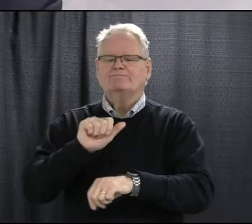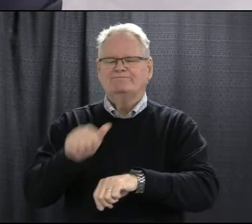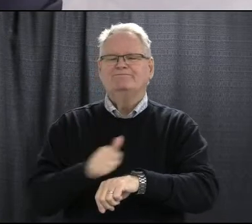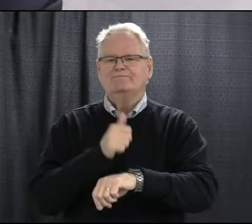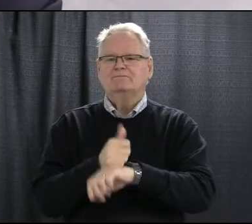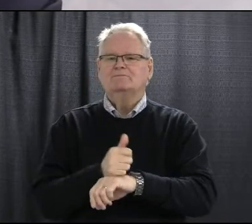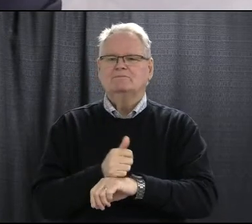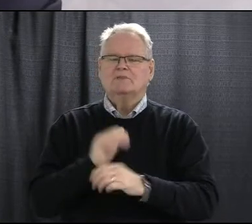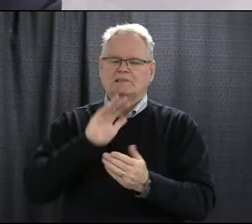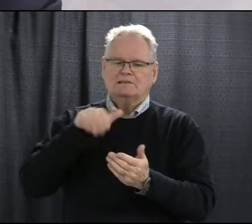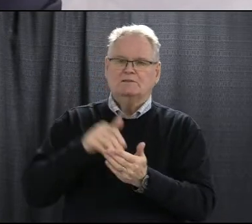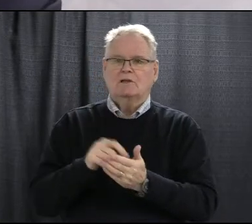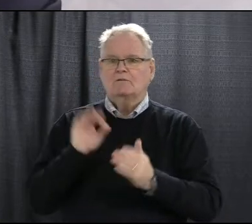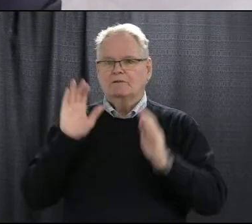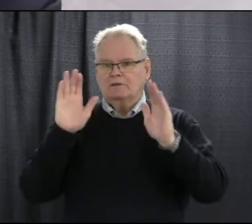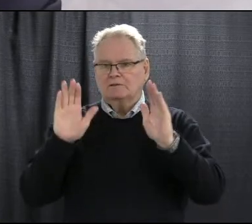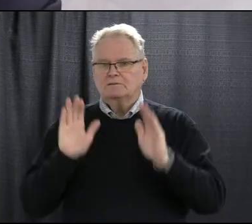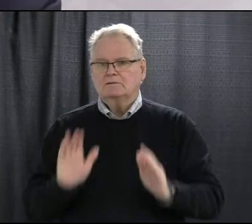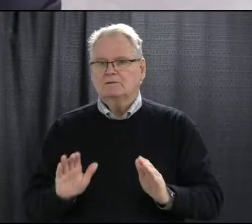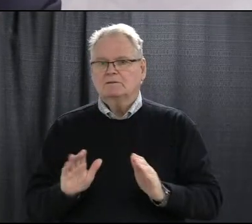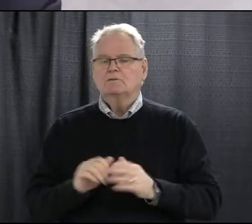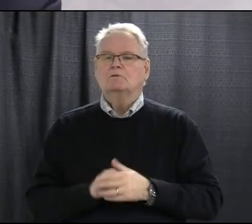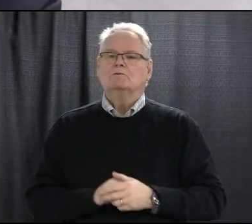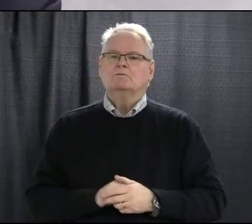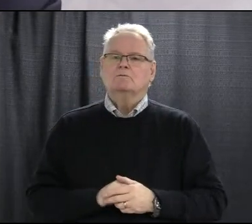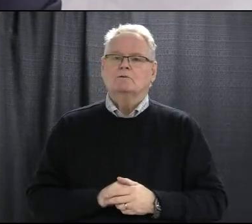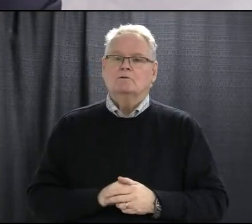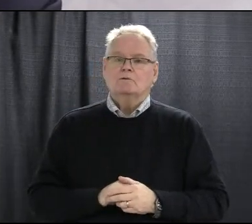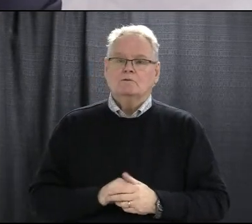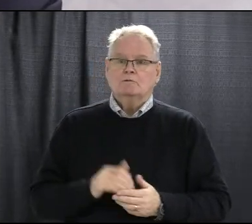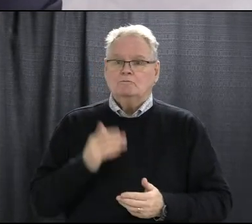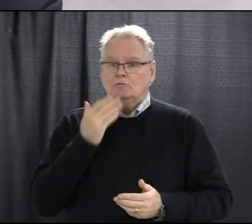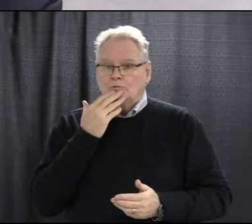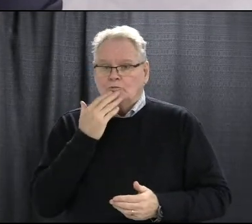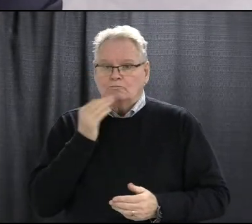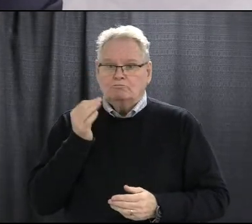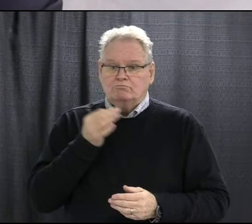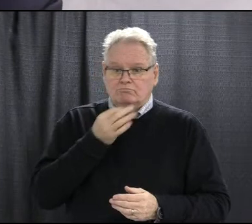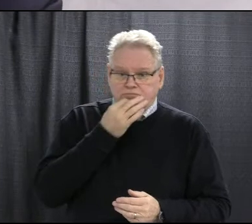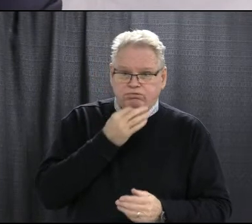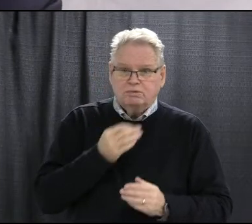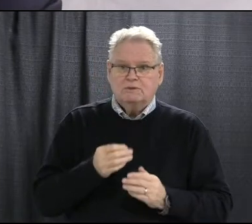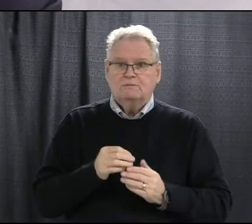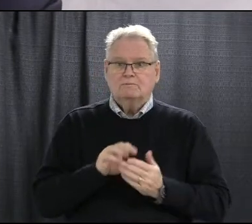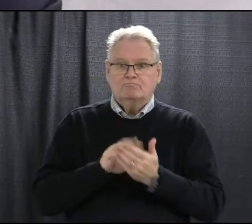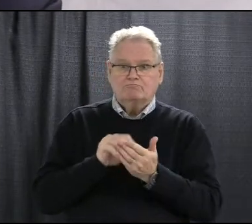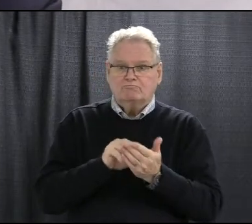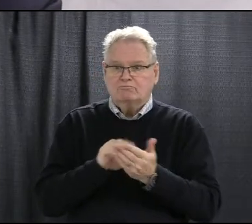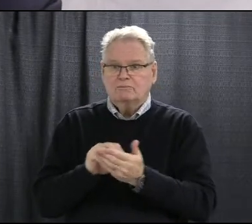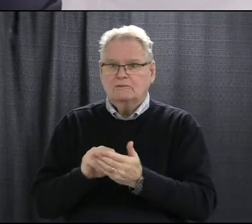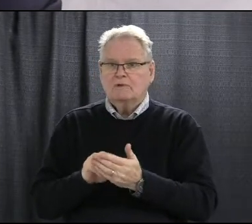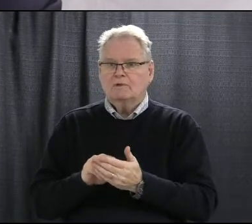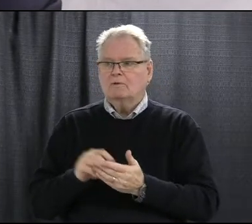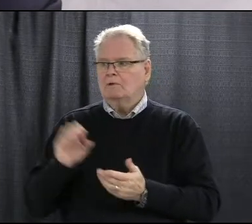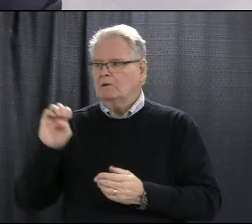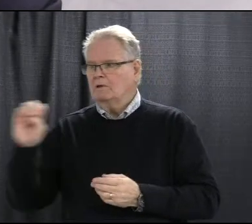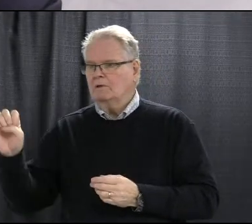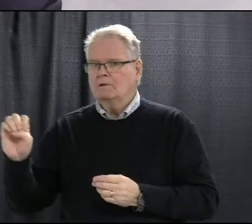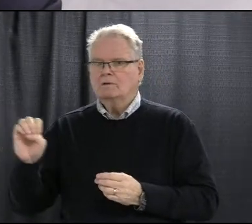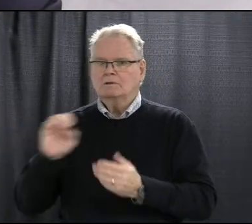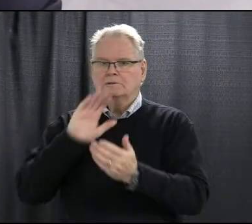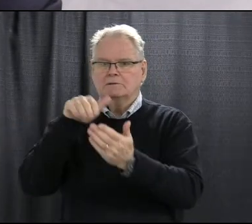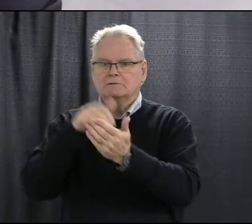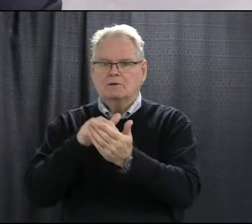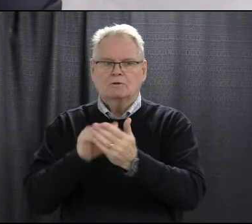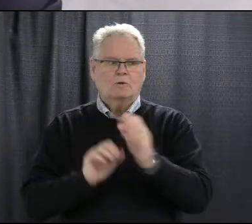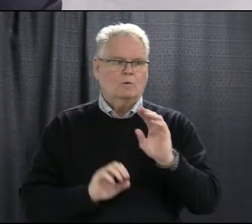that if we had a centre of excellence in ageing in 3 parts of the province, that not only would they in those places,